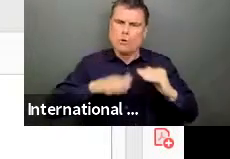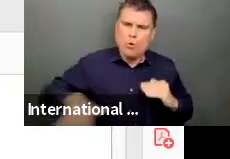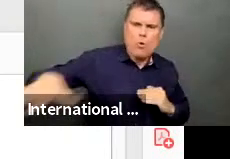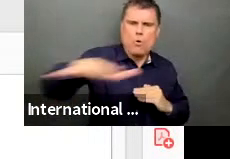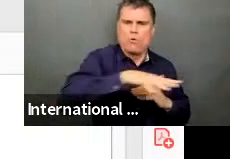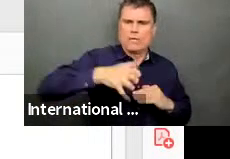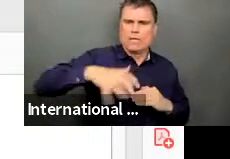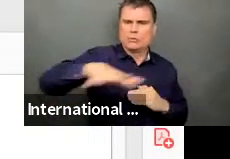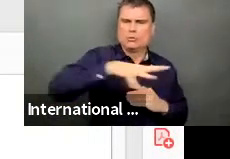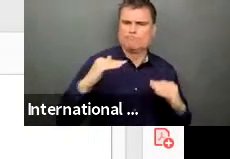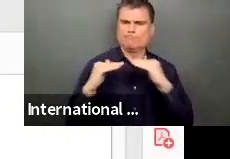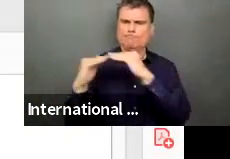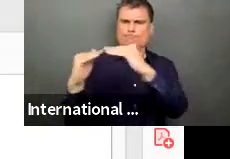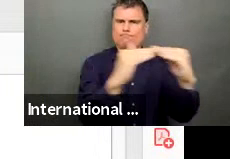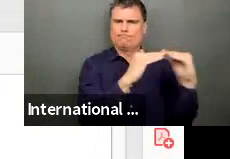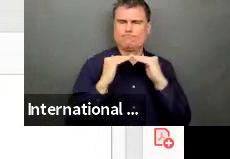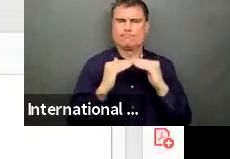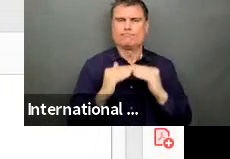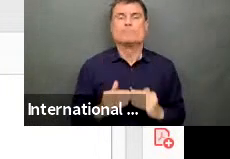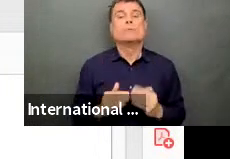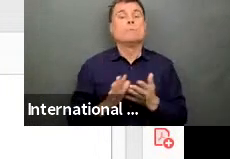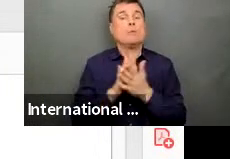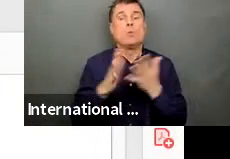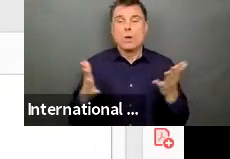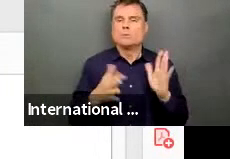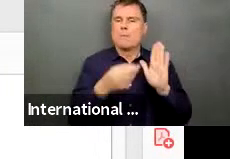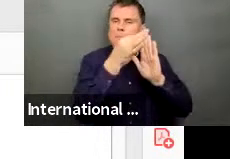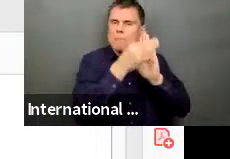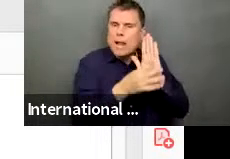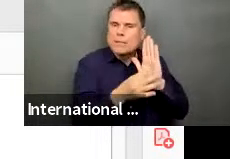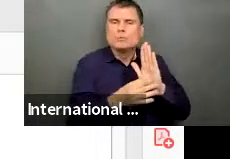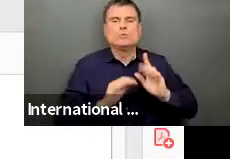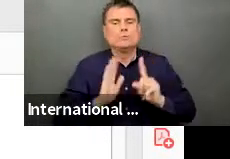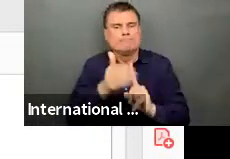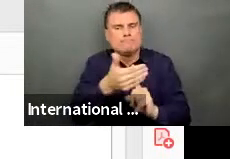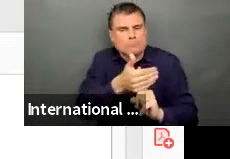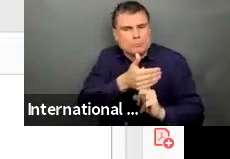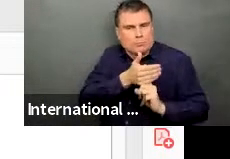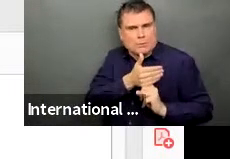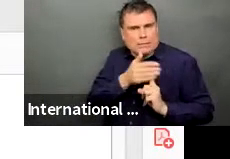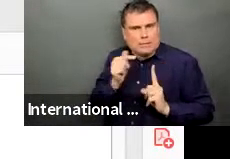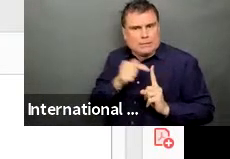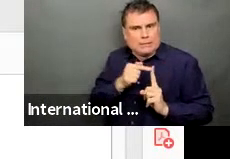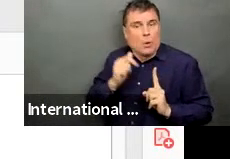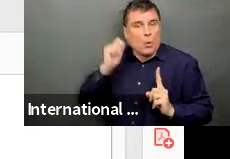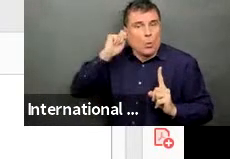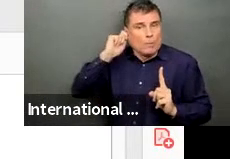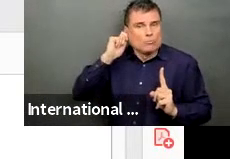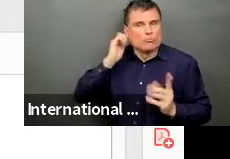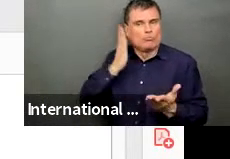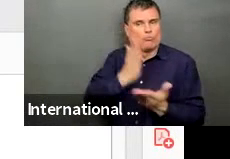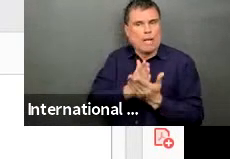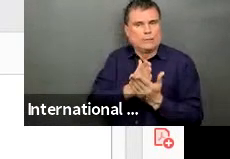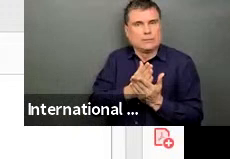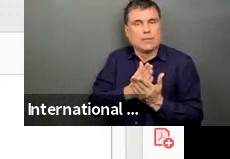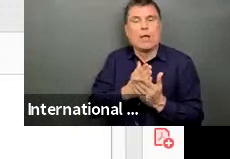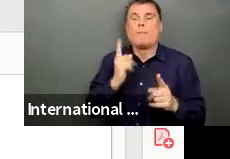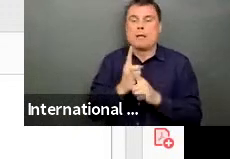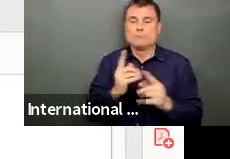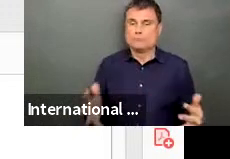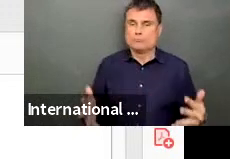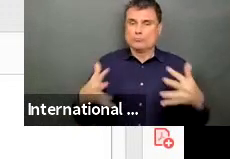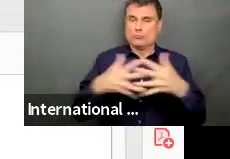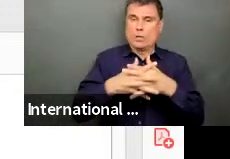institute policies that protect women's sexual and reproductive health and reproductive rights and ensure they are translated